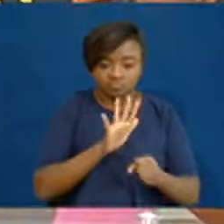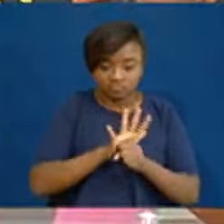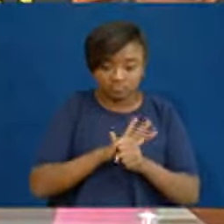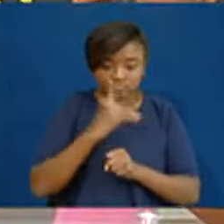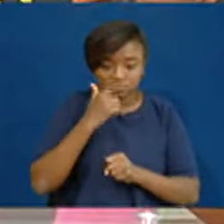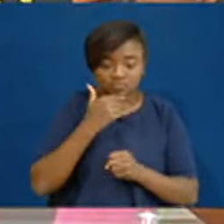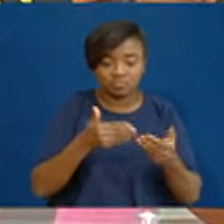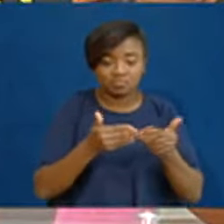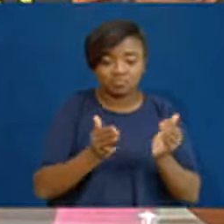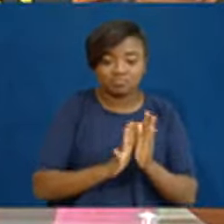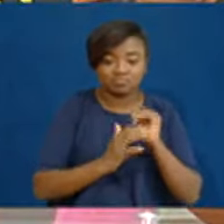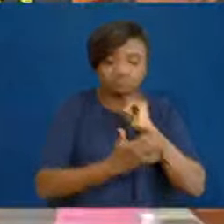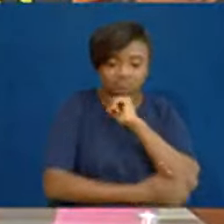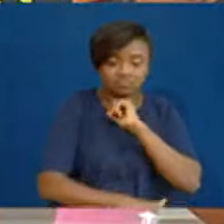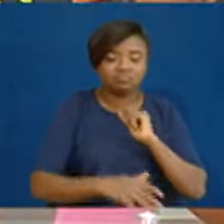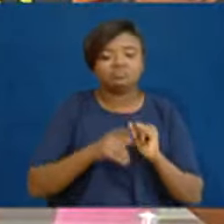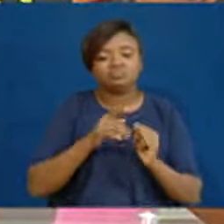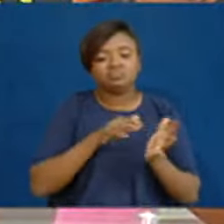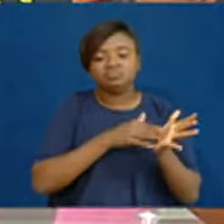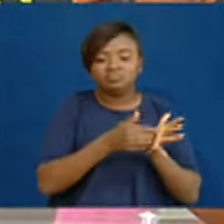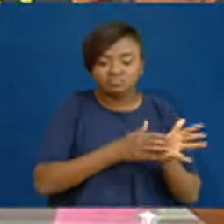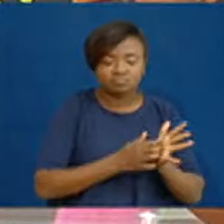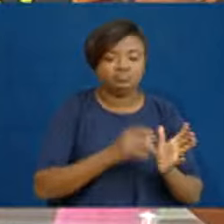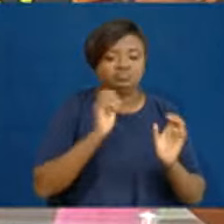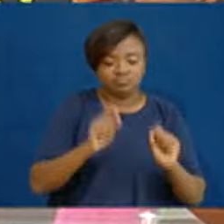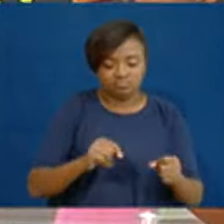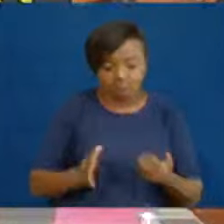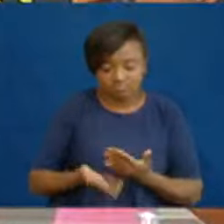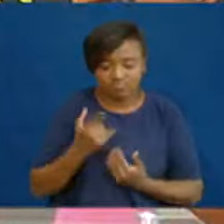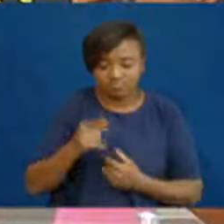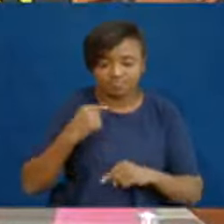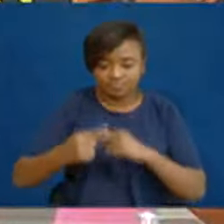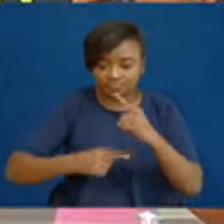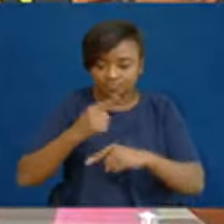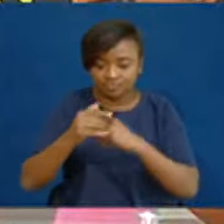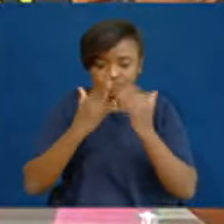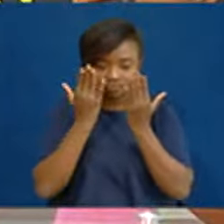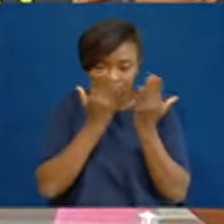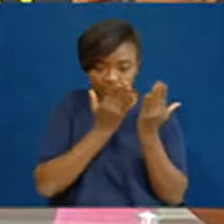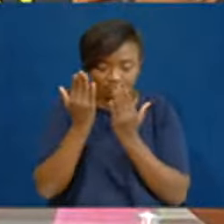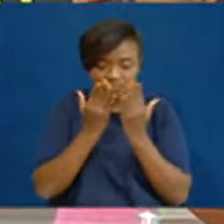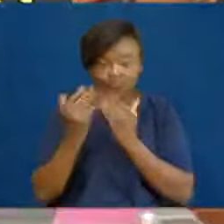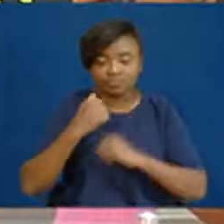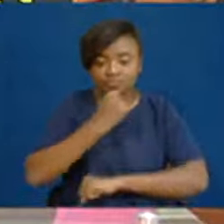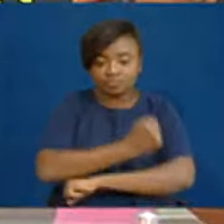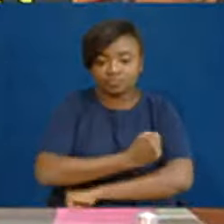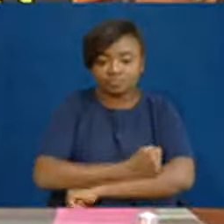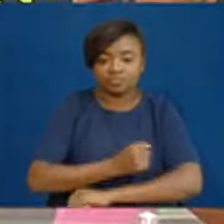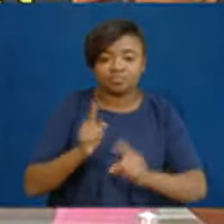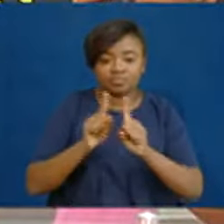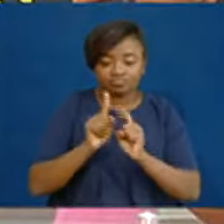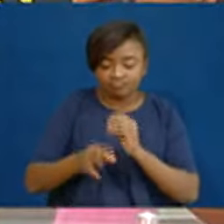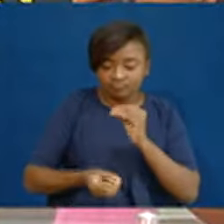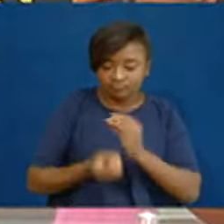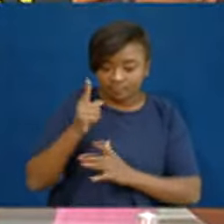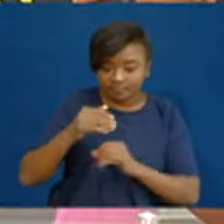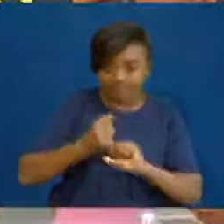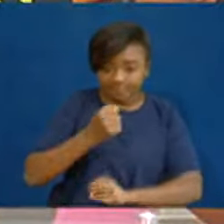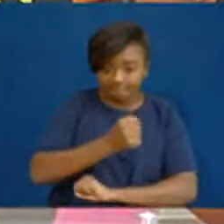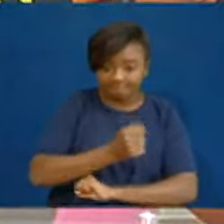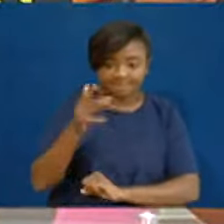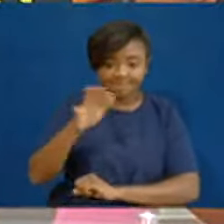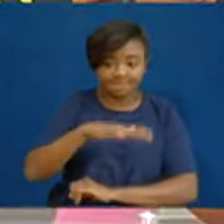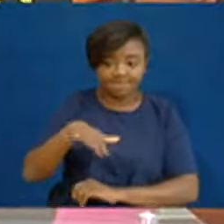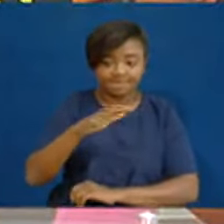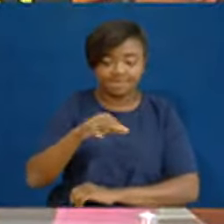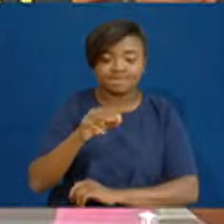across the country will continue to further their studies. And as Kamau Mwangi now details, the launch of the foundation at Wajir